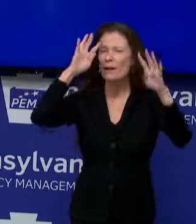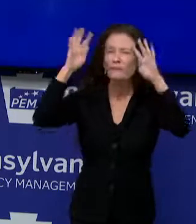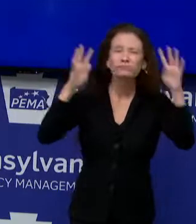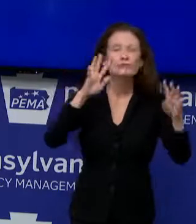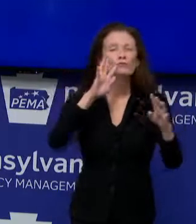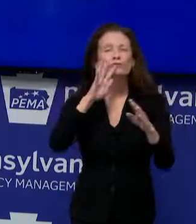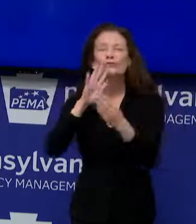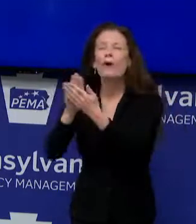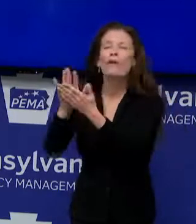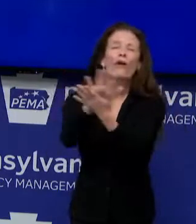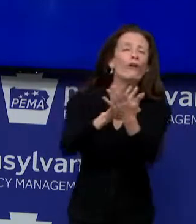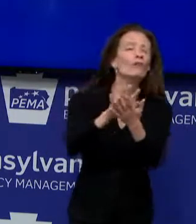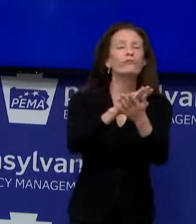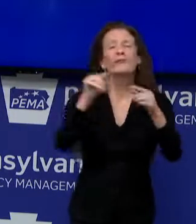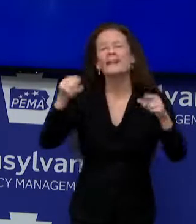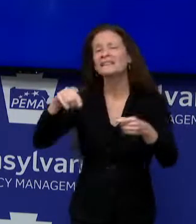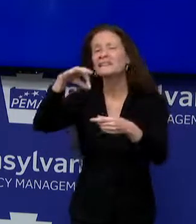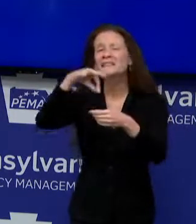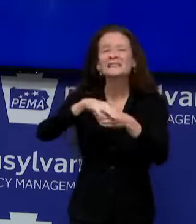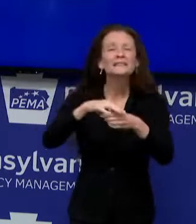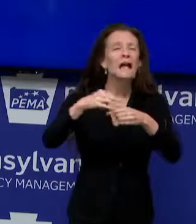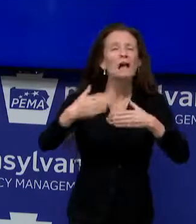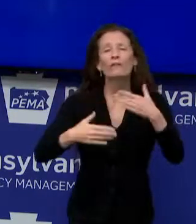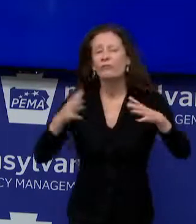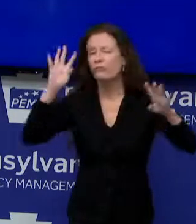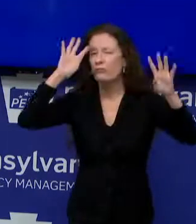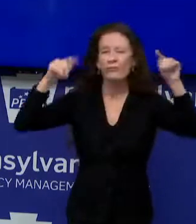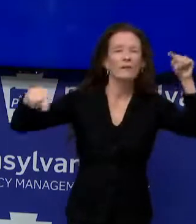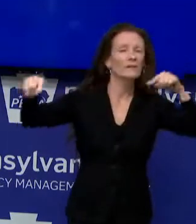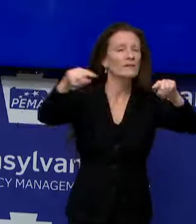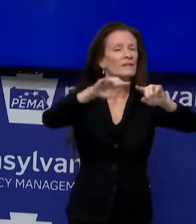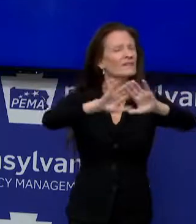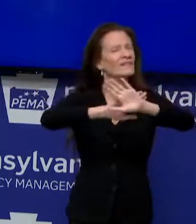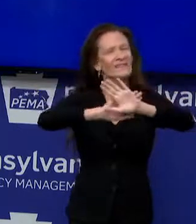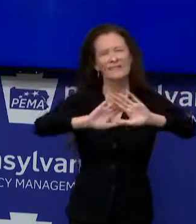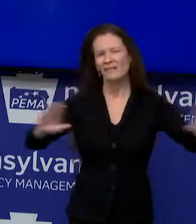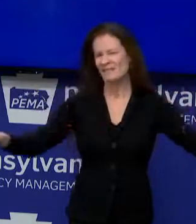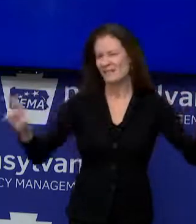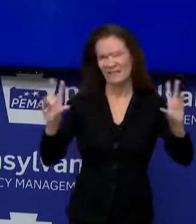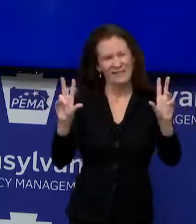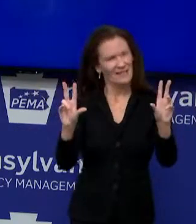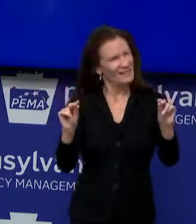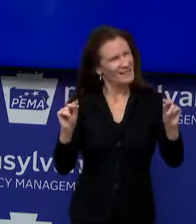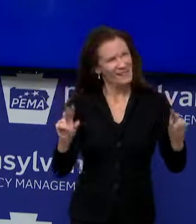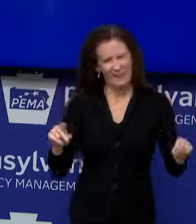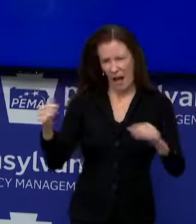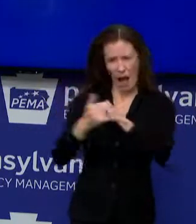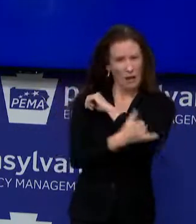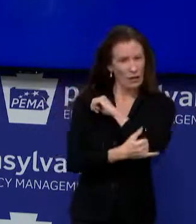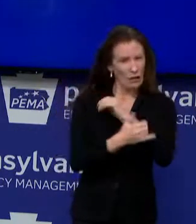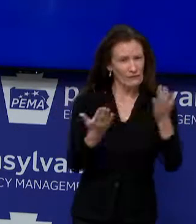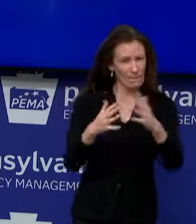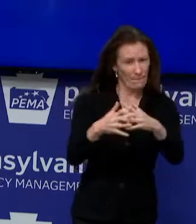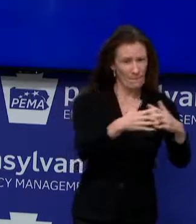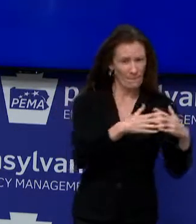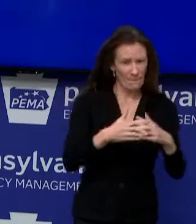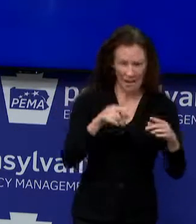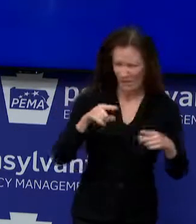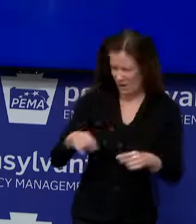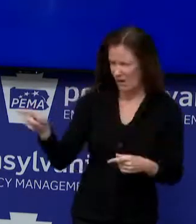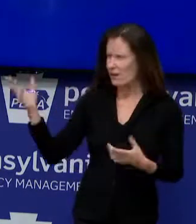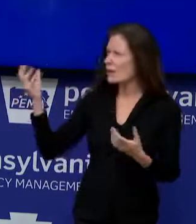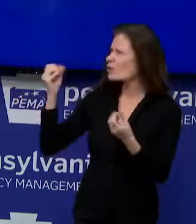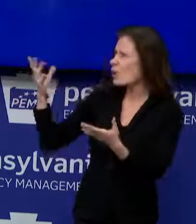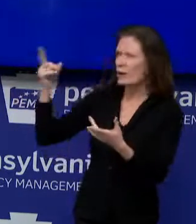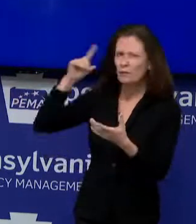them, these lawmakers are damaging the trust Pennsylvanians have in their elections, in their election officials, and